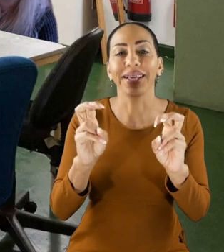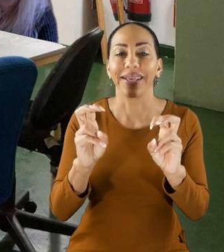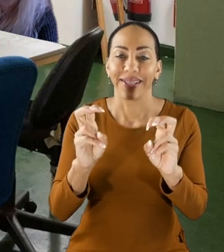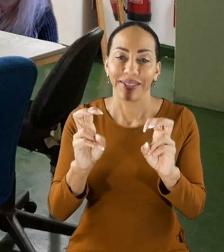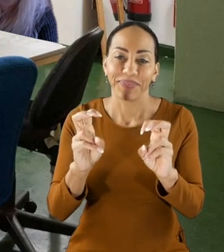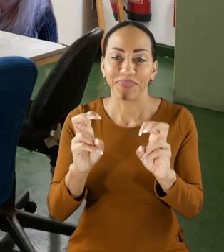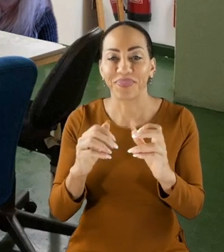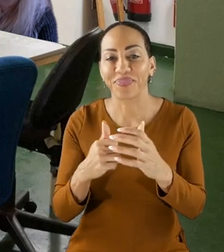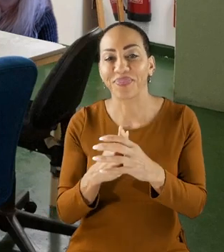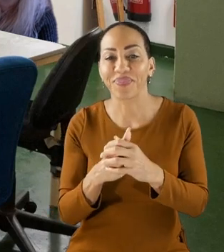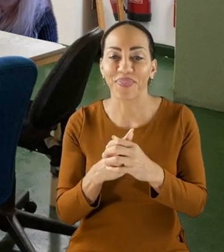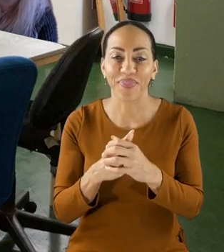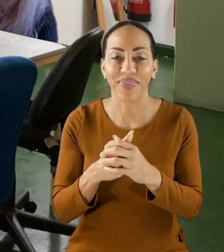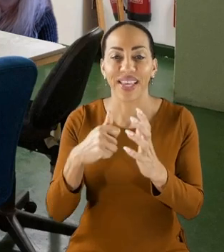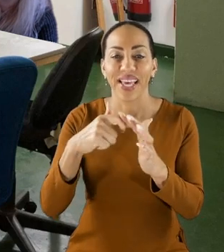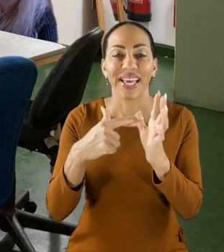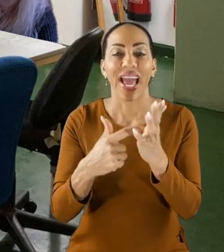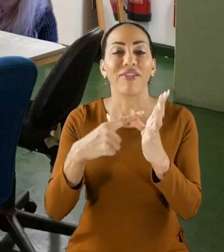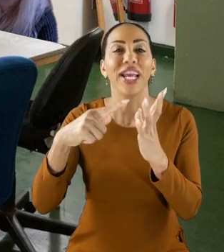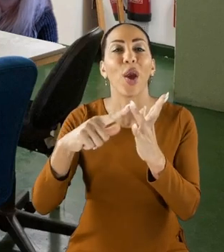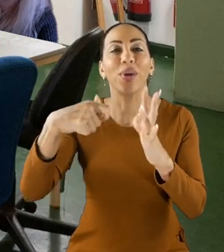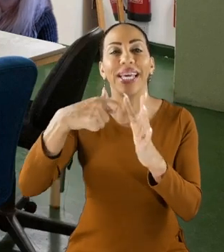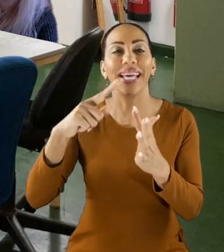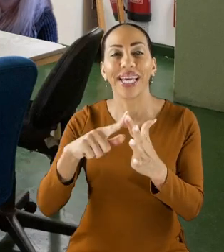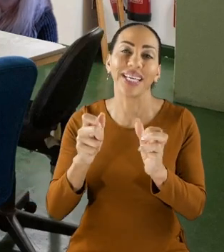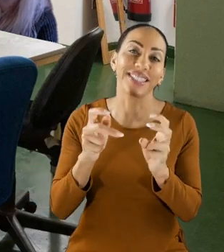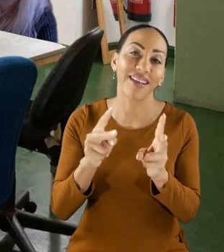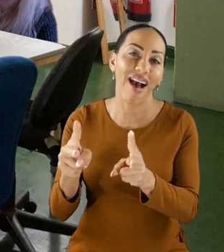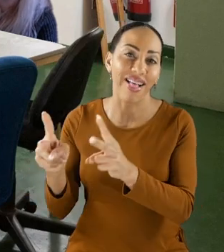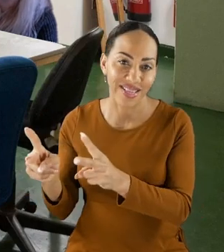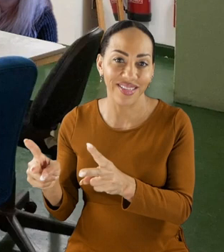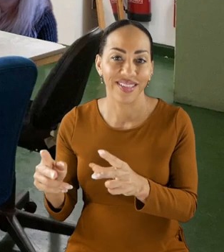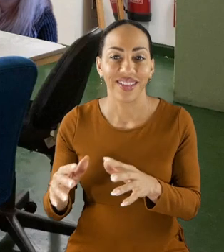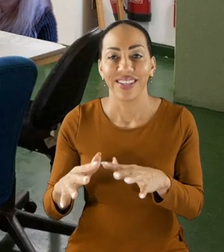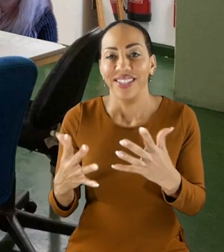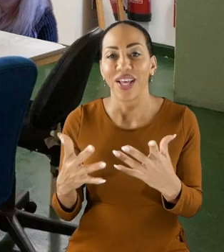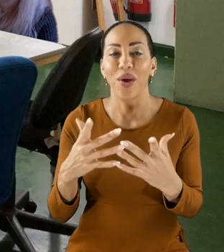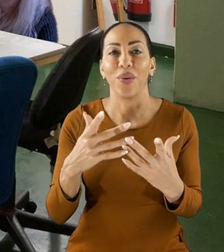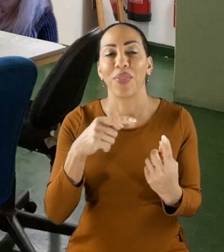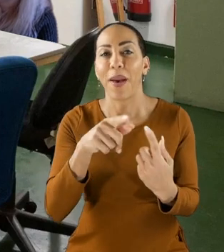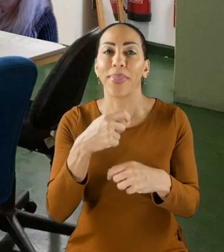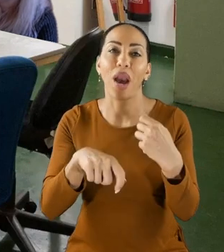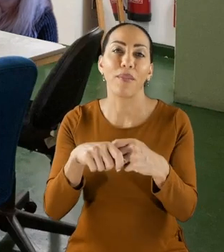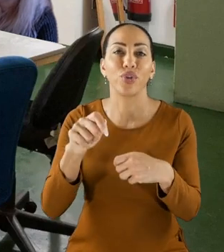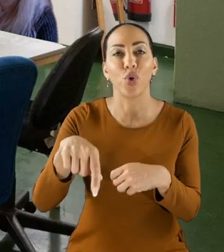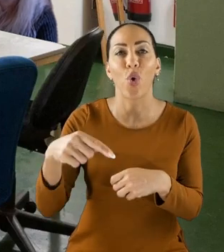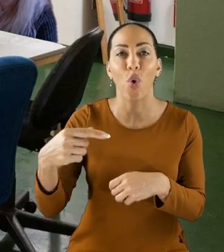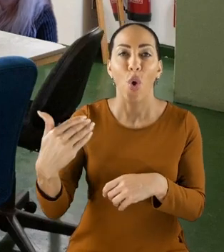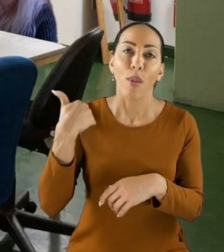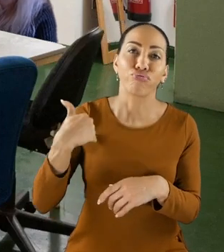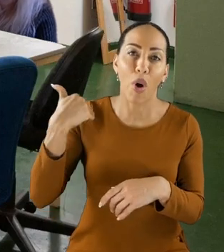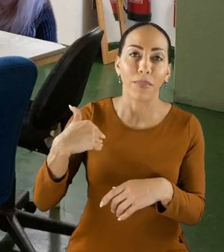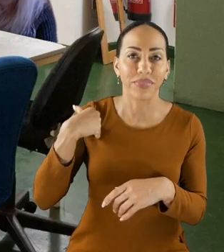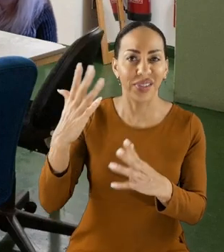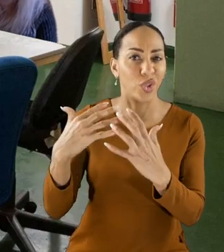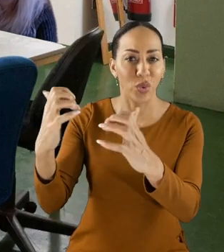you're following, you know, as a karaoke, word by word. So that is your prompt that the audience doesn't see.